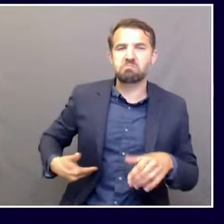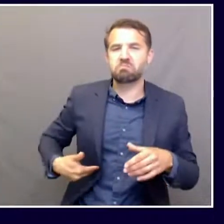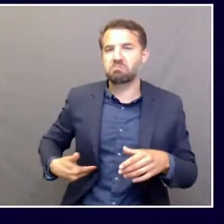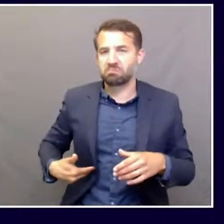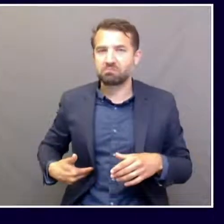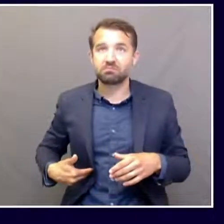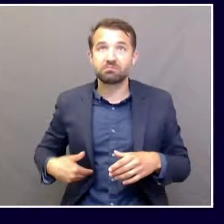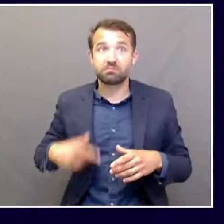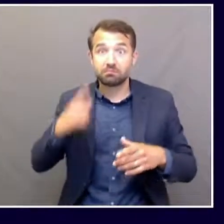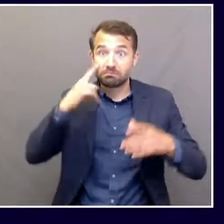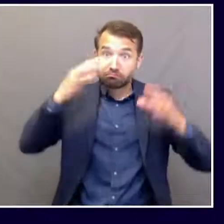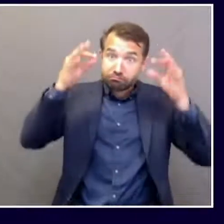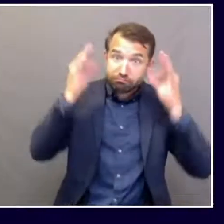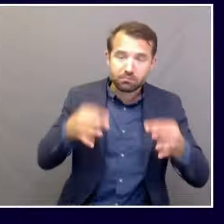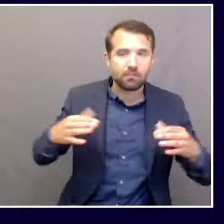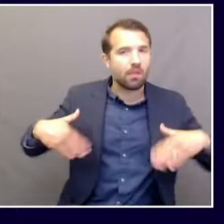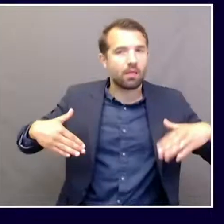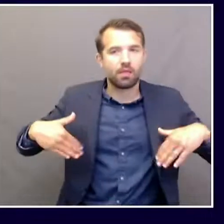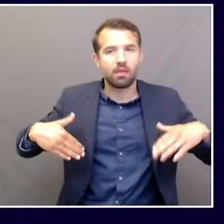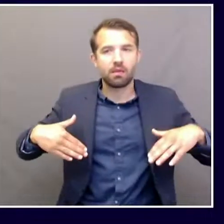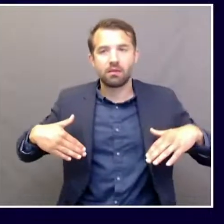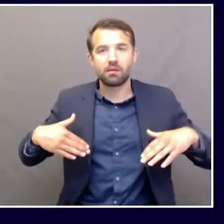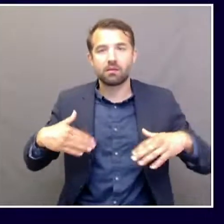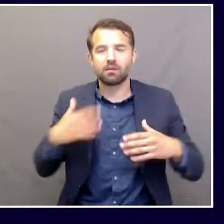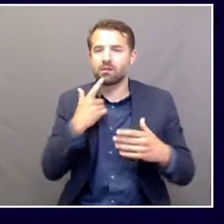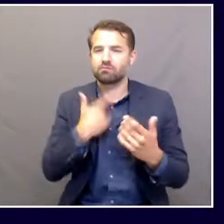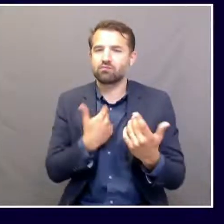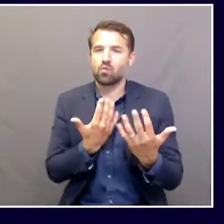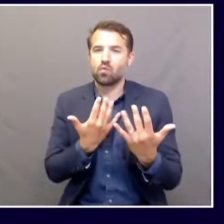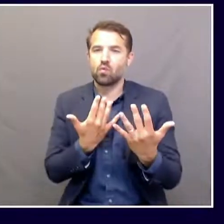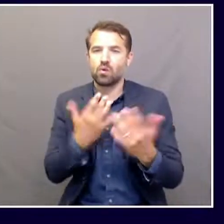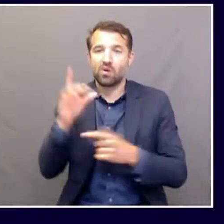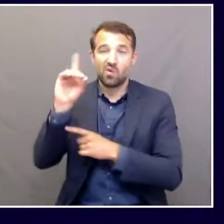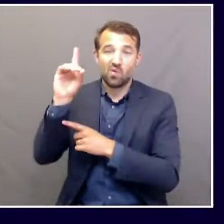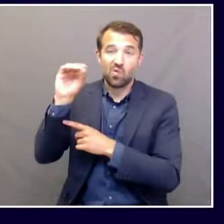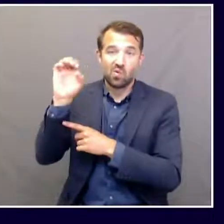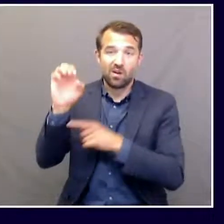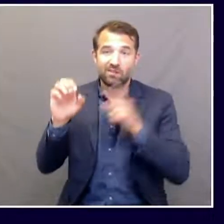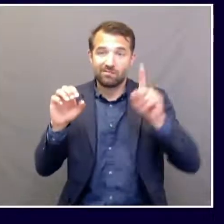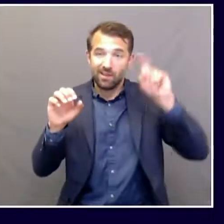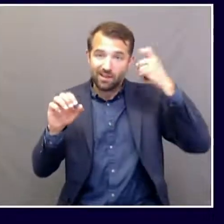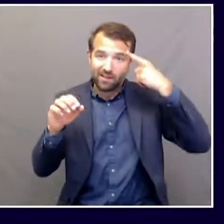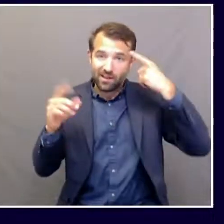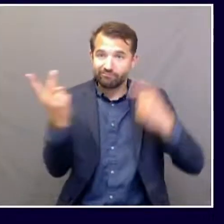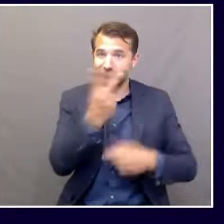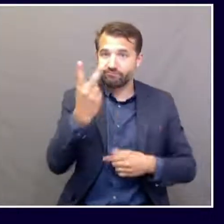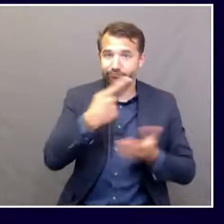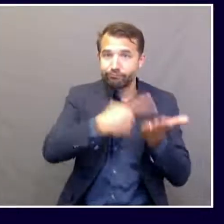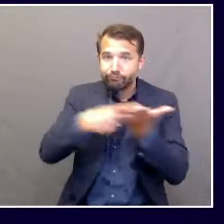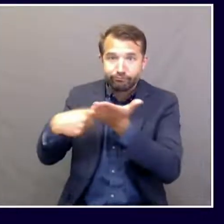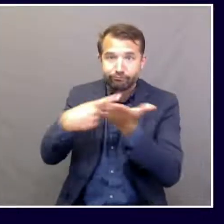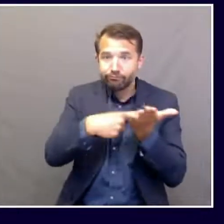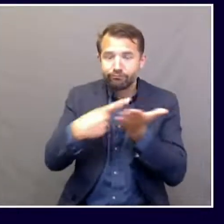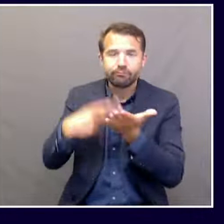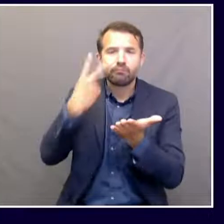their planning purposes to bringing children back 5 days a week for in-person learning when that's the right thing for those students. All